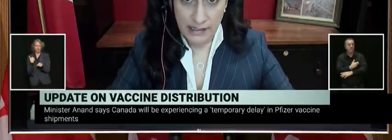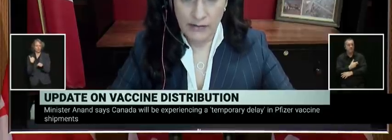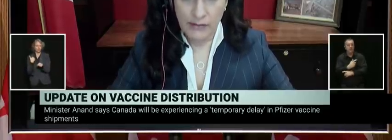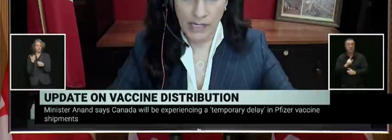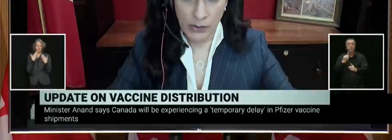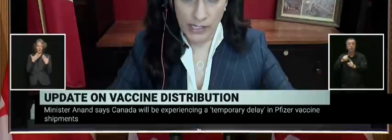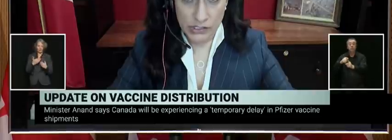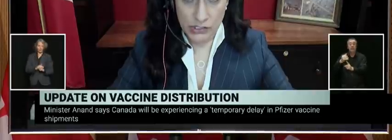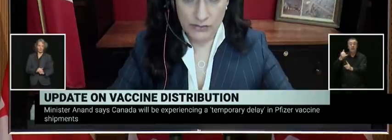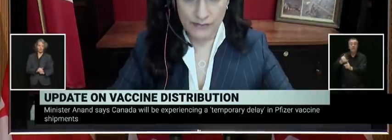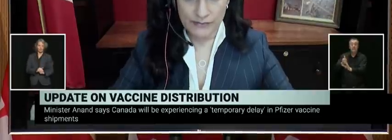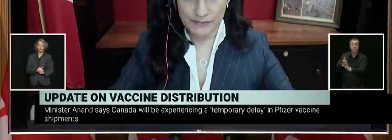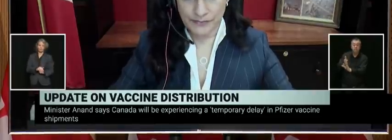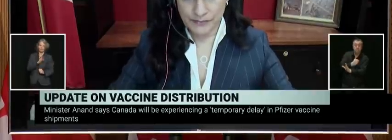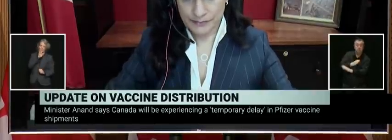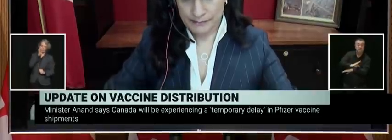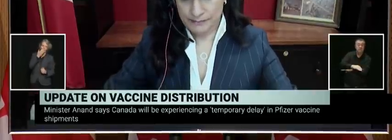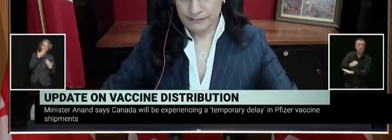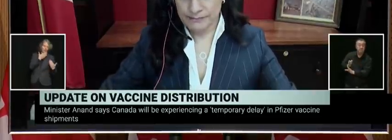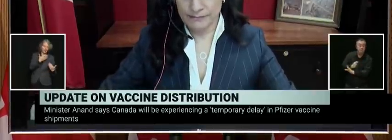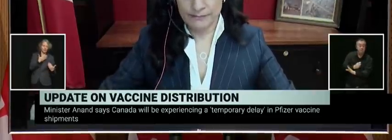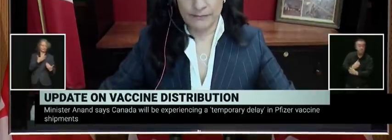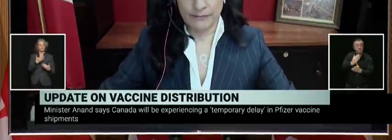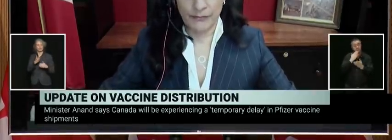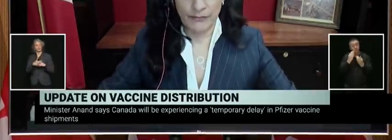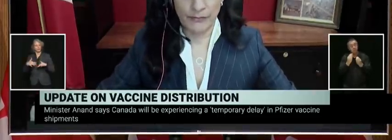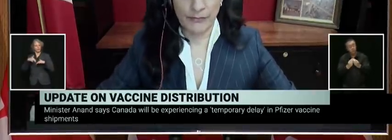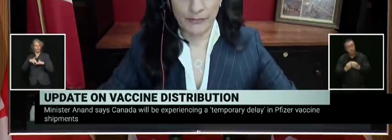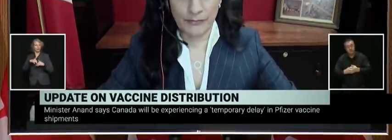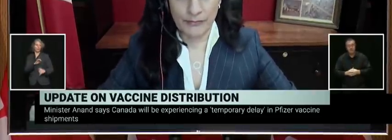Merci. Miigwech.